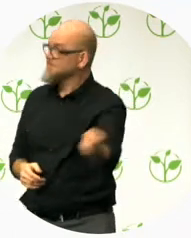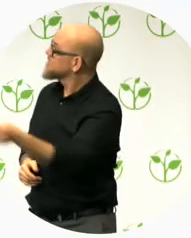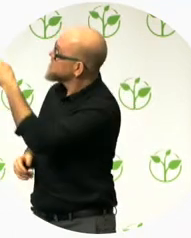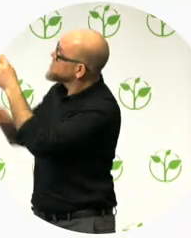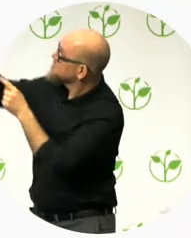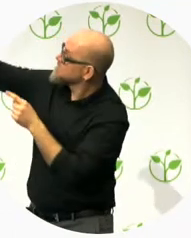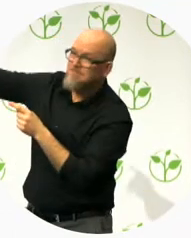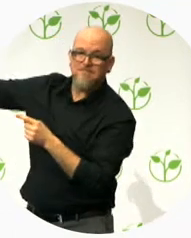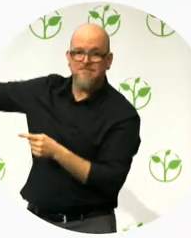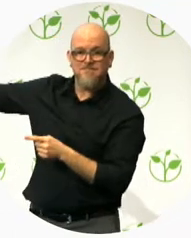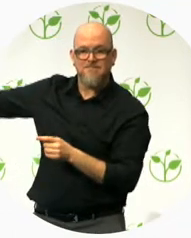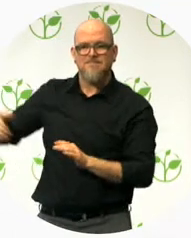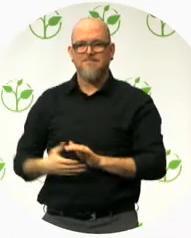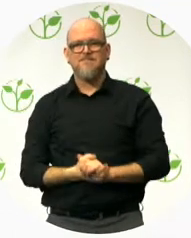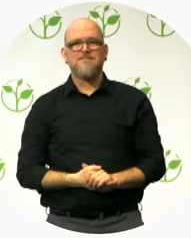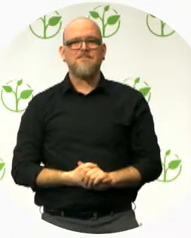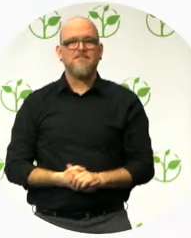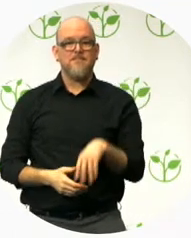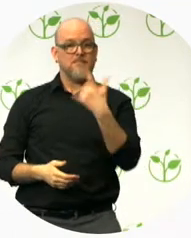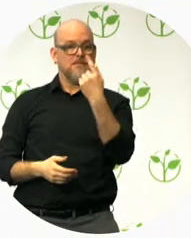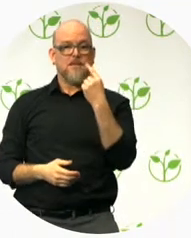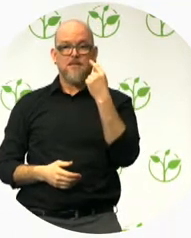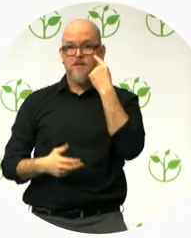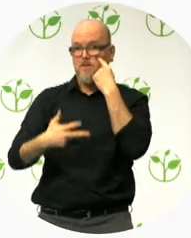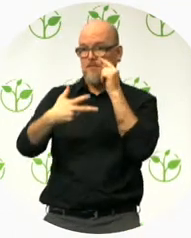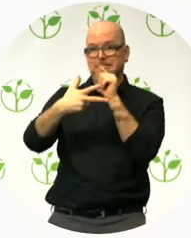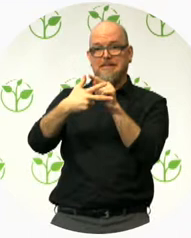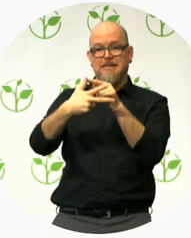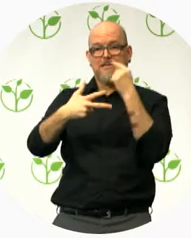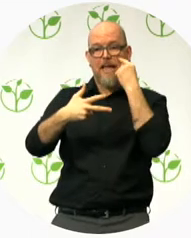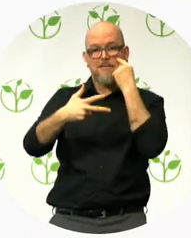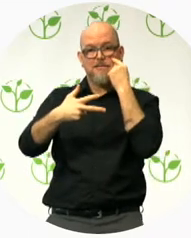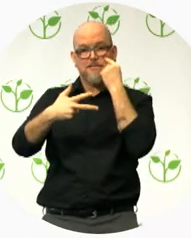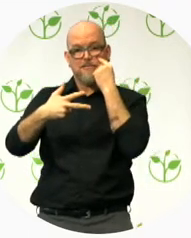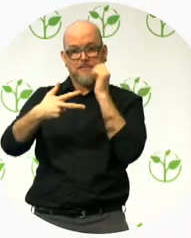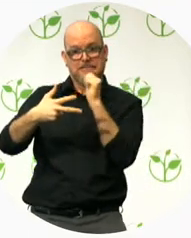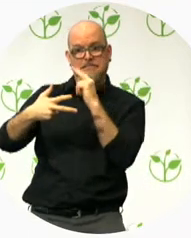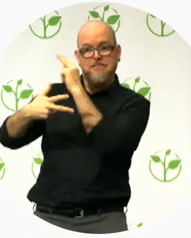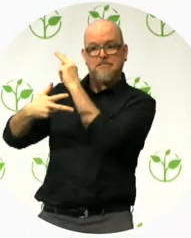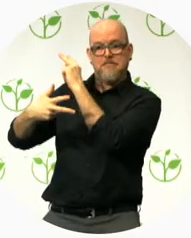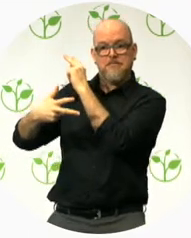One eye, two eyes, three eyes, that is wisdom, if you think of